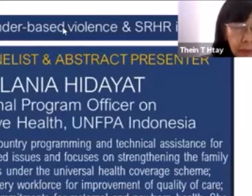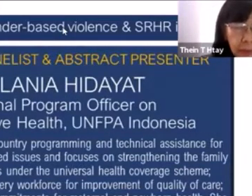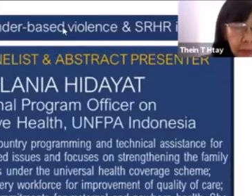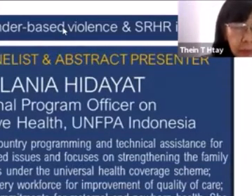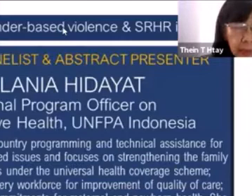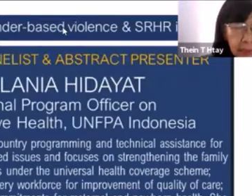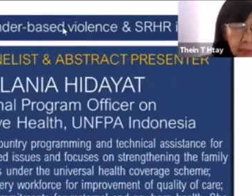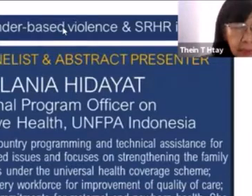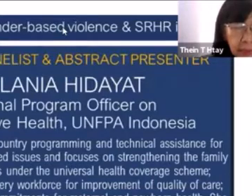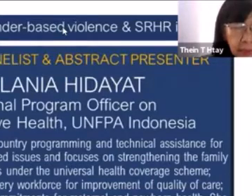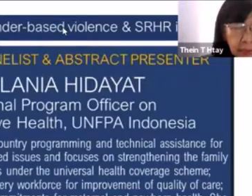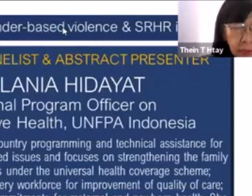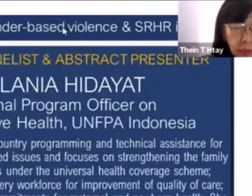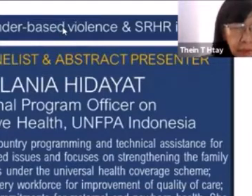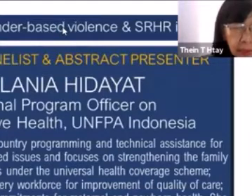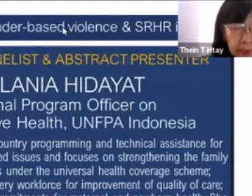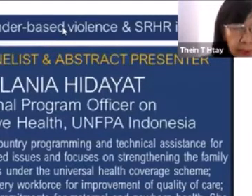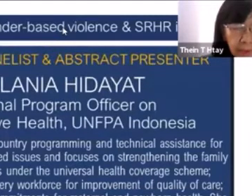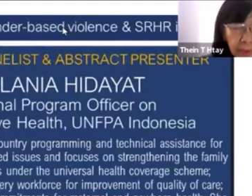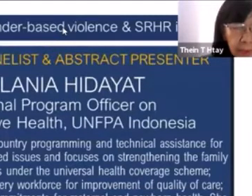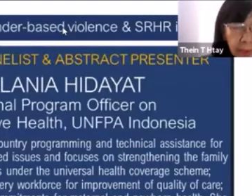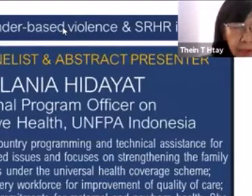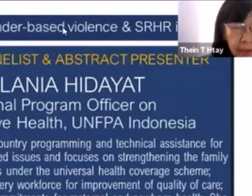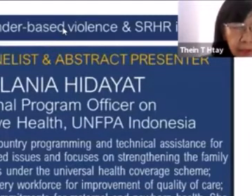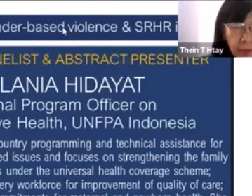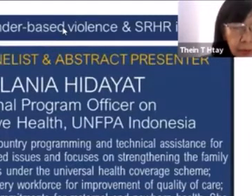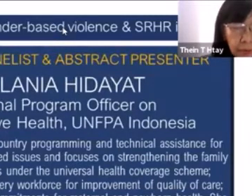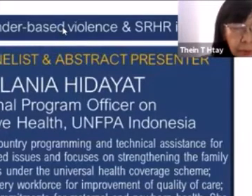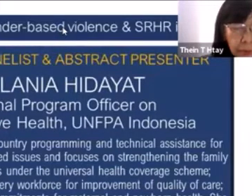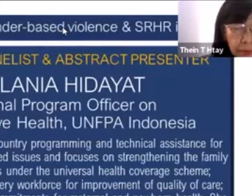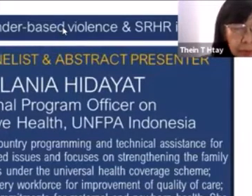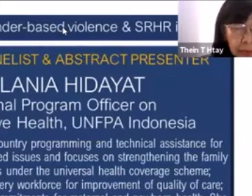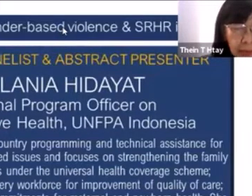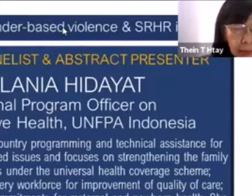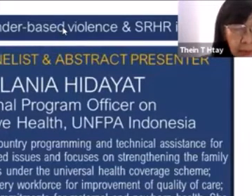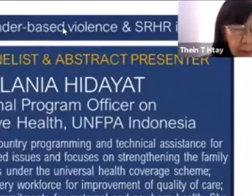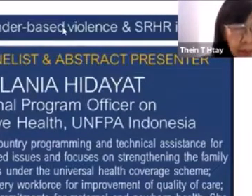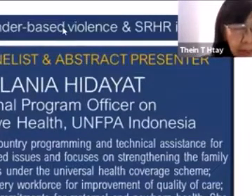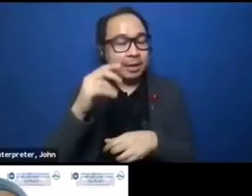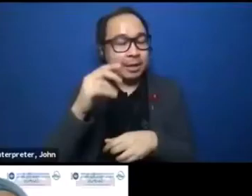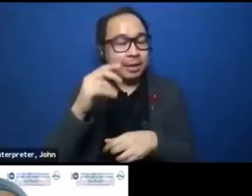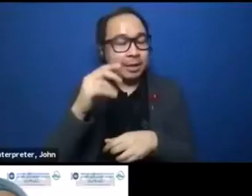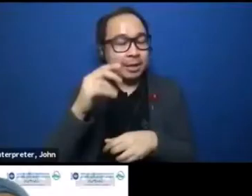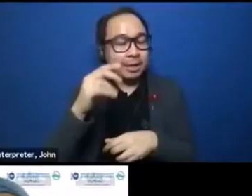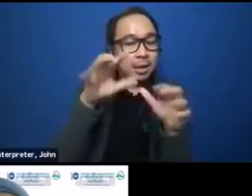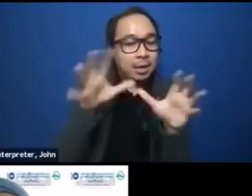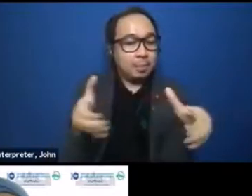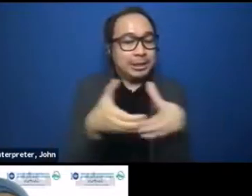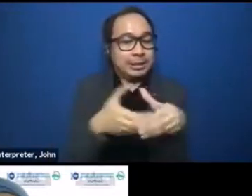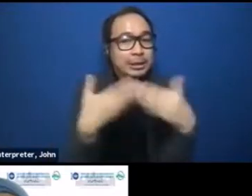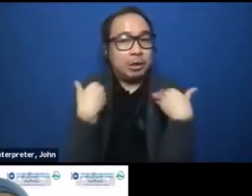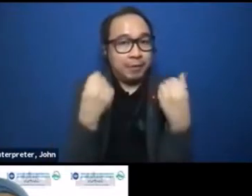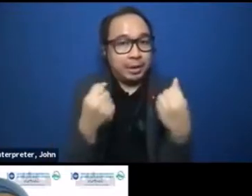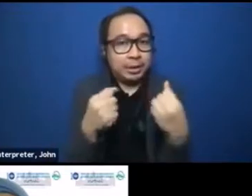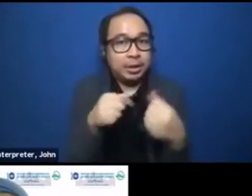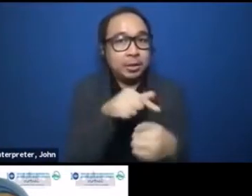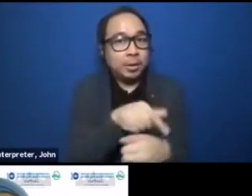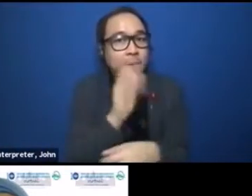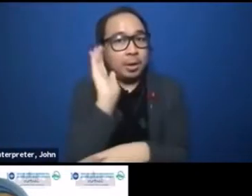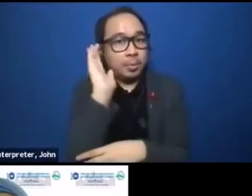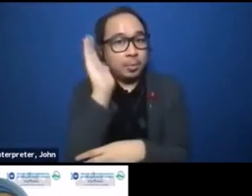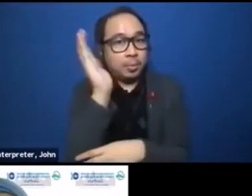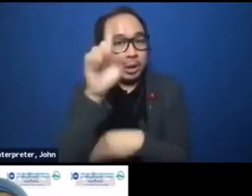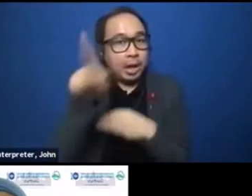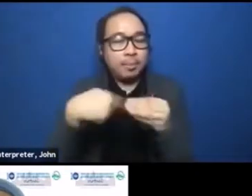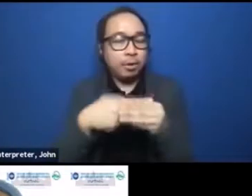Health Unit to collaborate with Ministry of Health and National Board for Population and Family. She will be presenting on the rapid